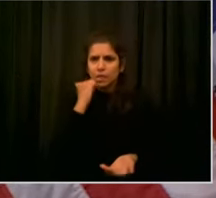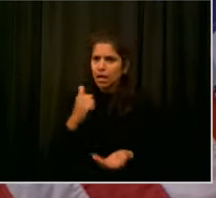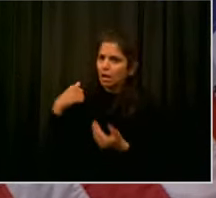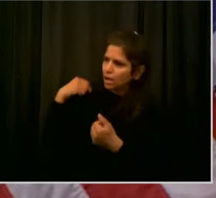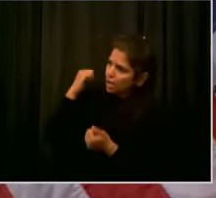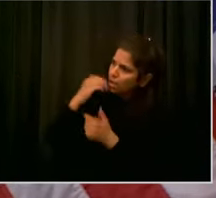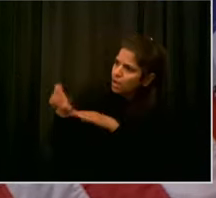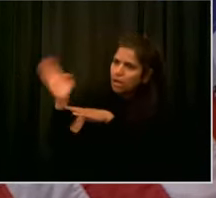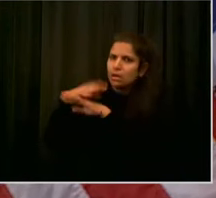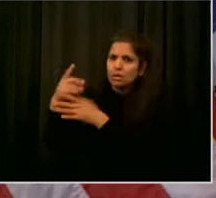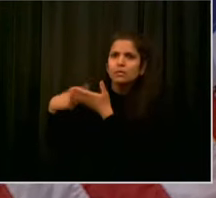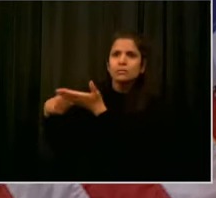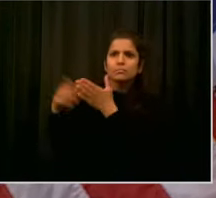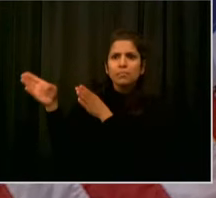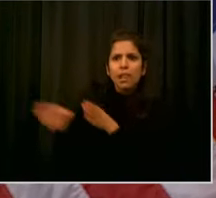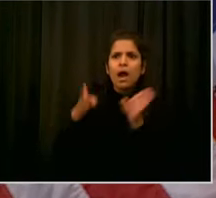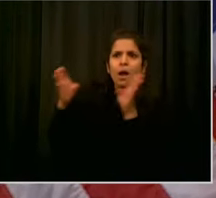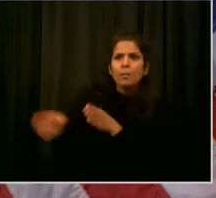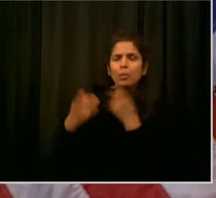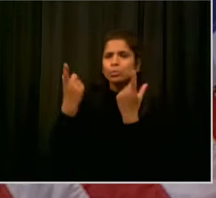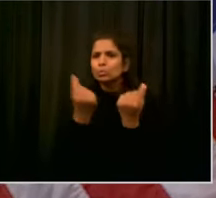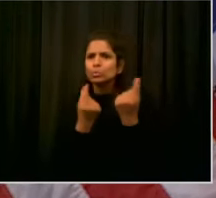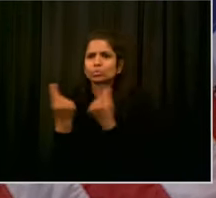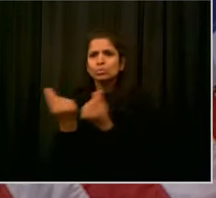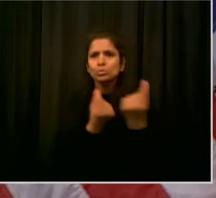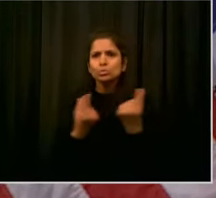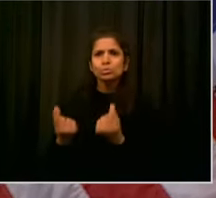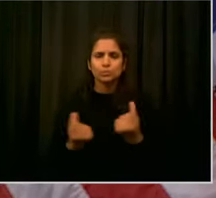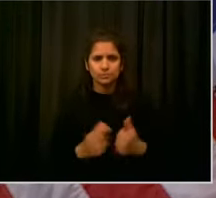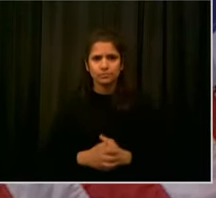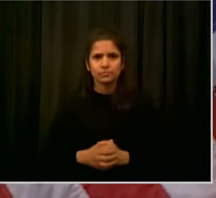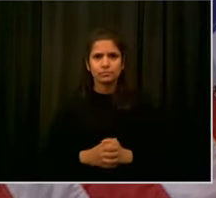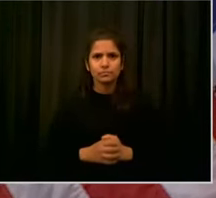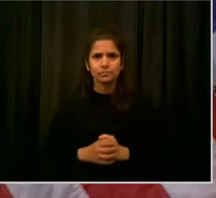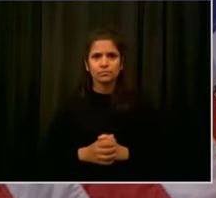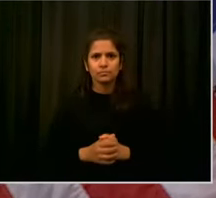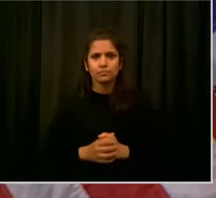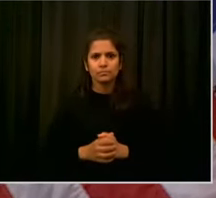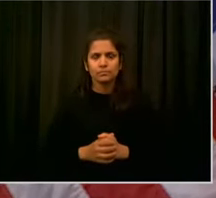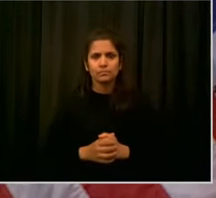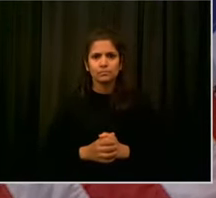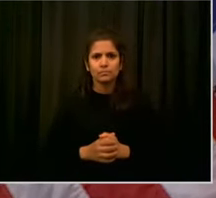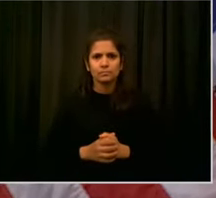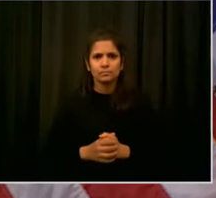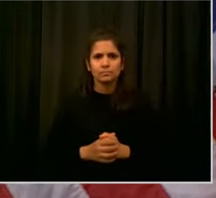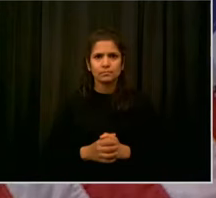together in common cause. That is what has happened here. On the president, I'll keep it quick.